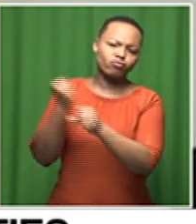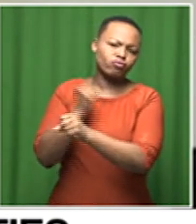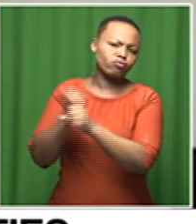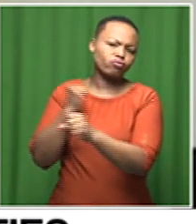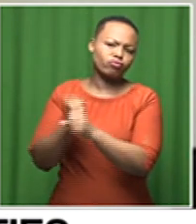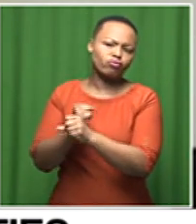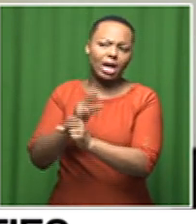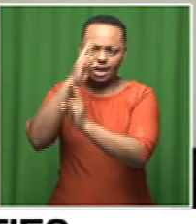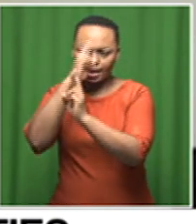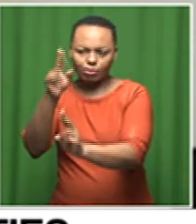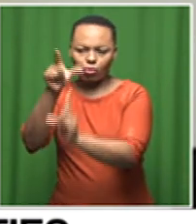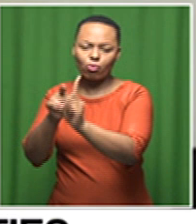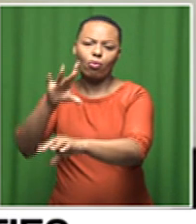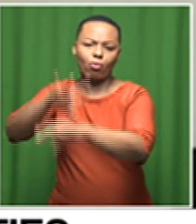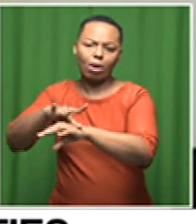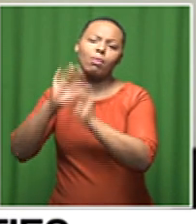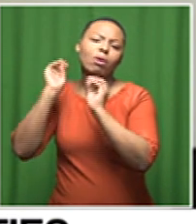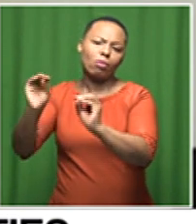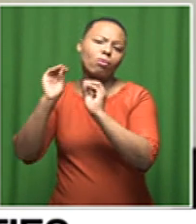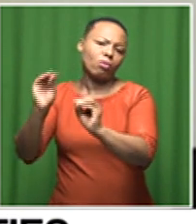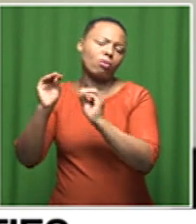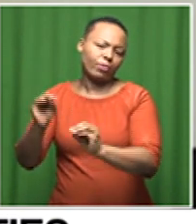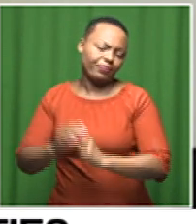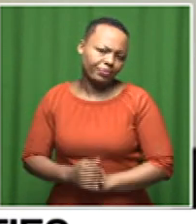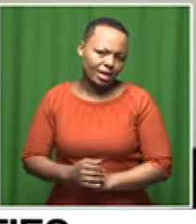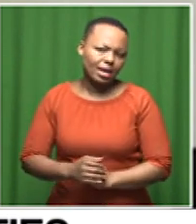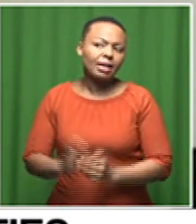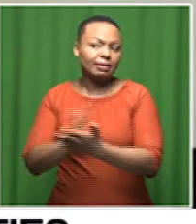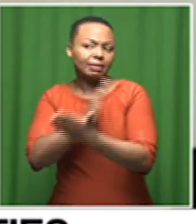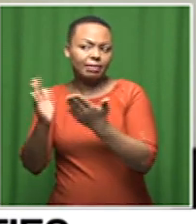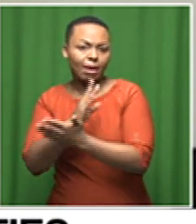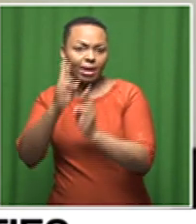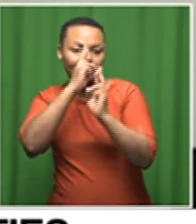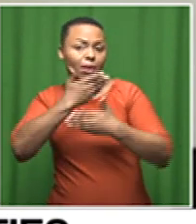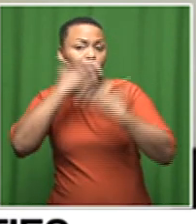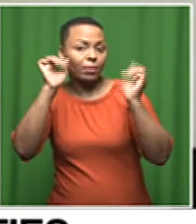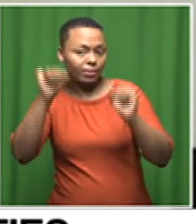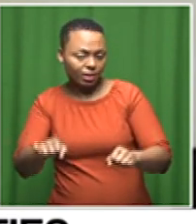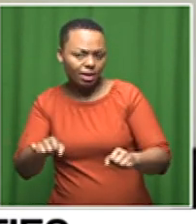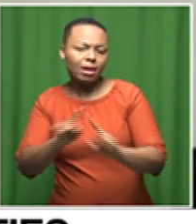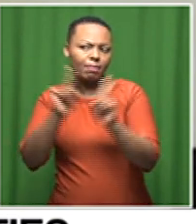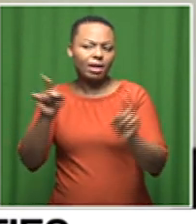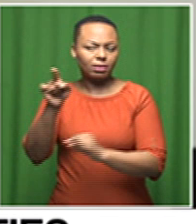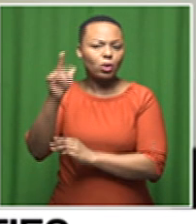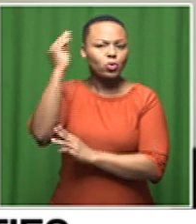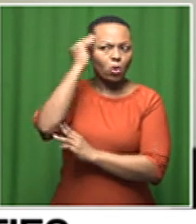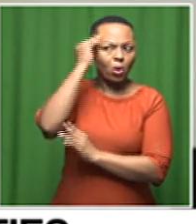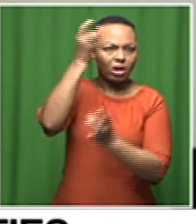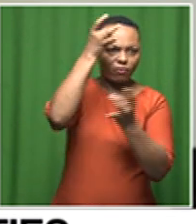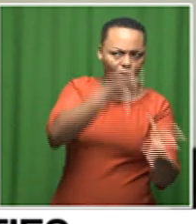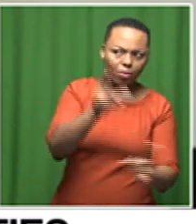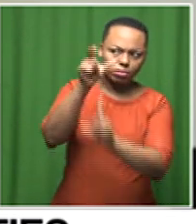to respect the rights of the patients. And those that are not respecting the rights of the patient need to be known and need